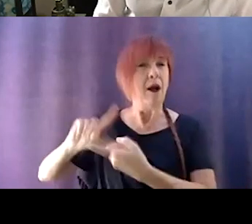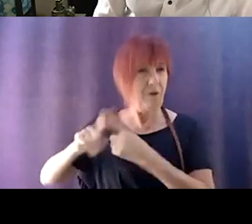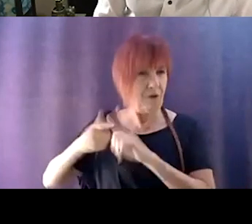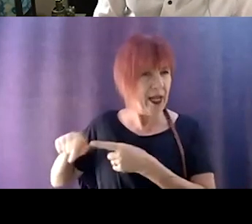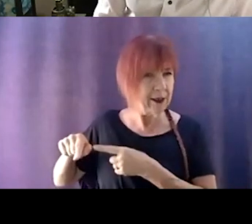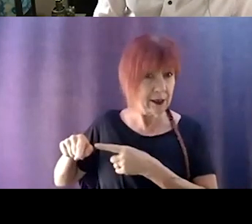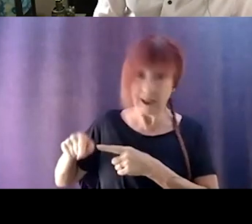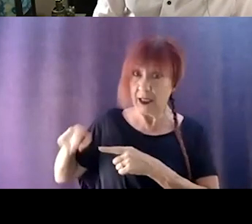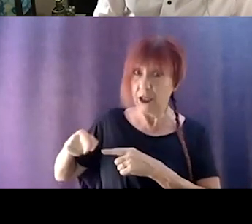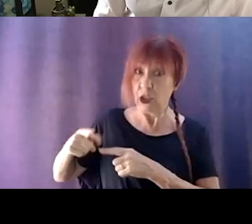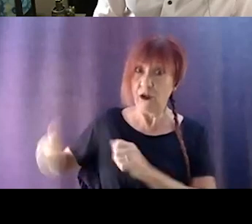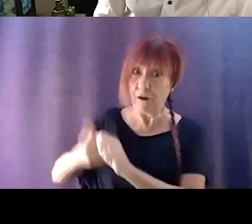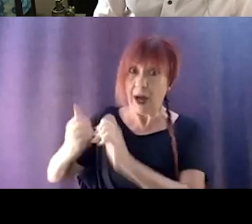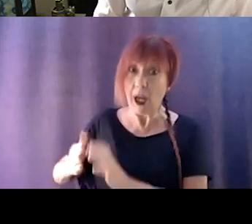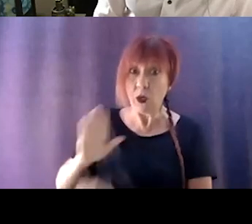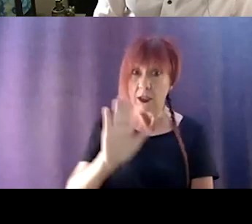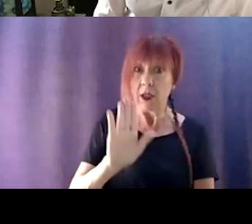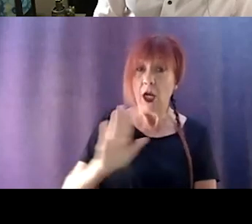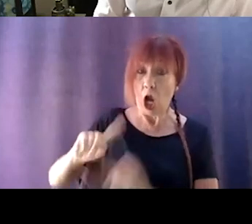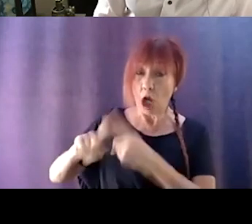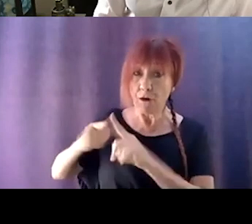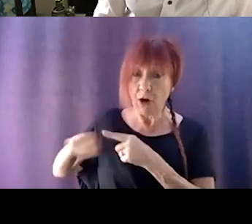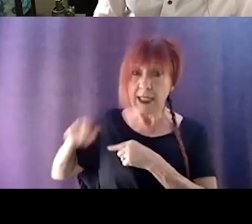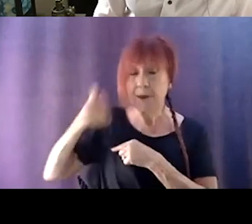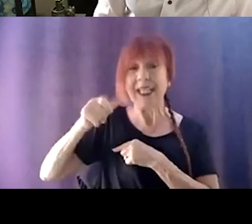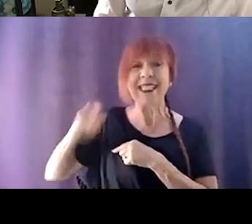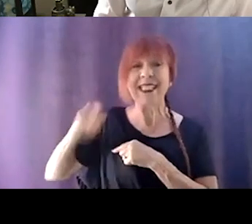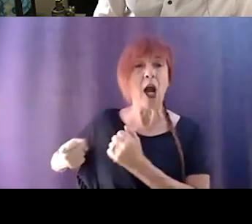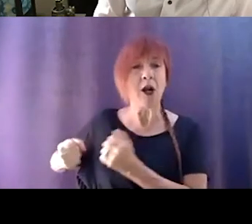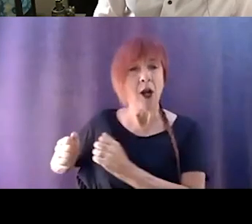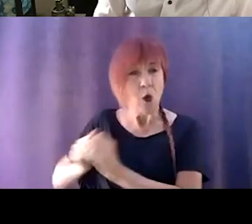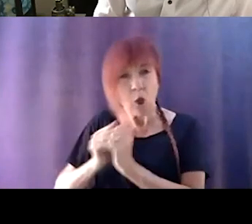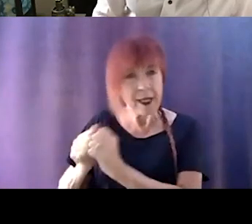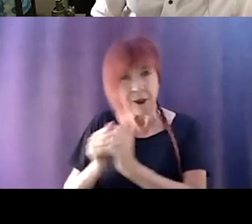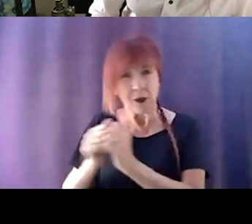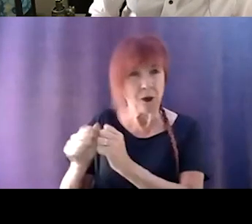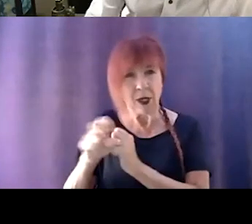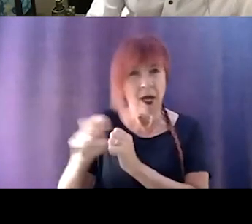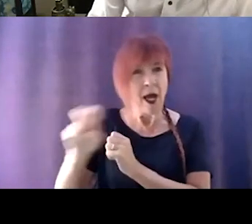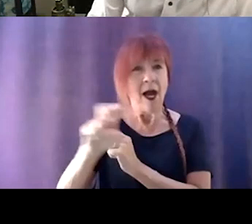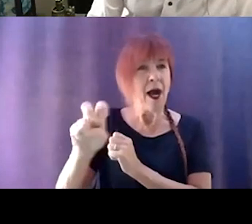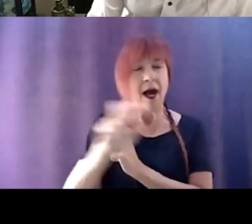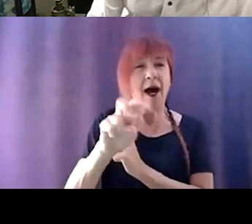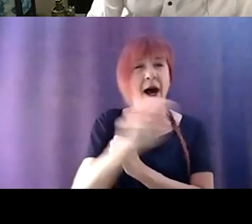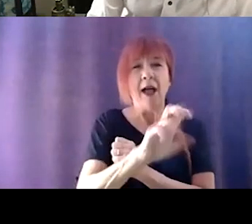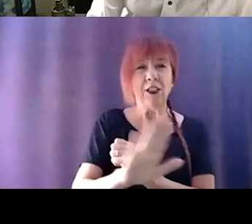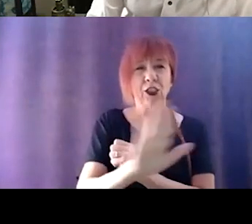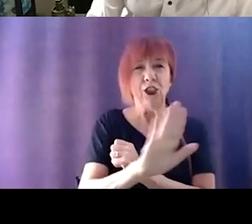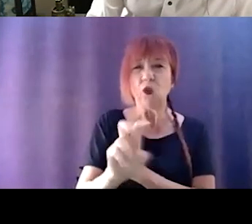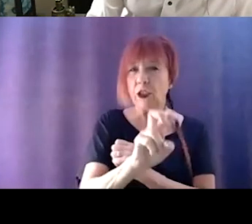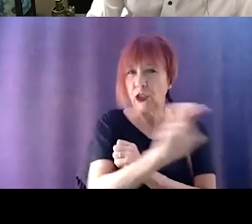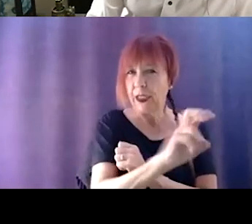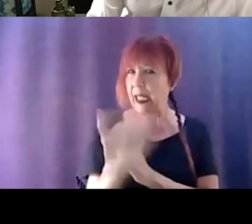as they are your friends, because they're there along your journey, just as your friends might be. And I think